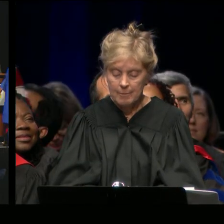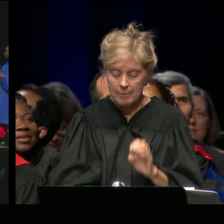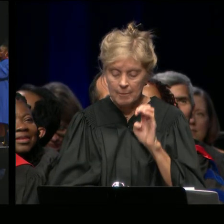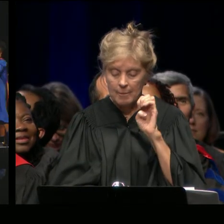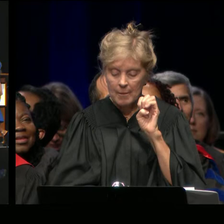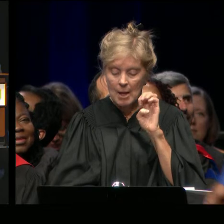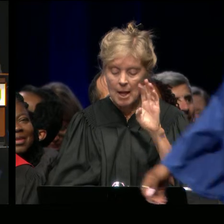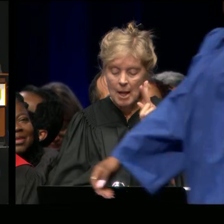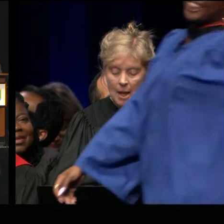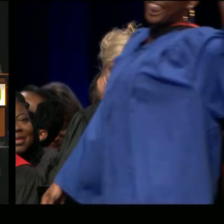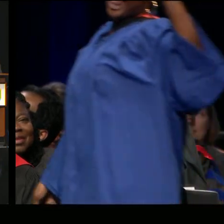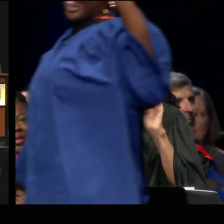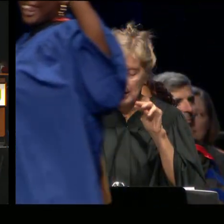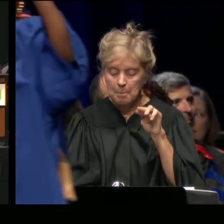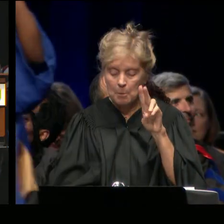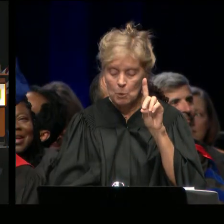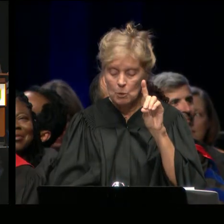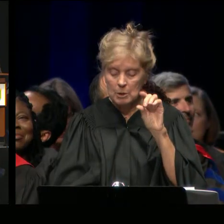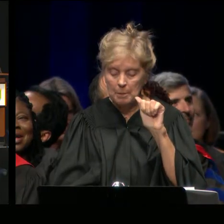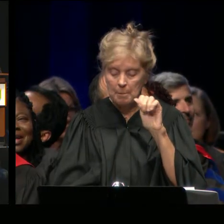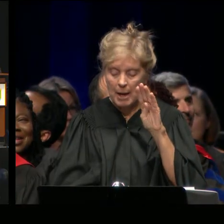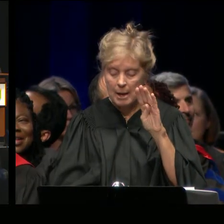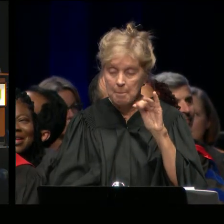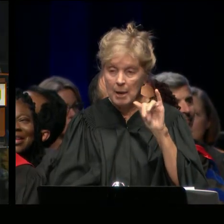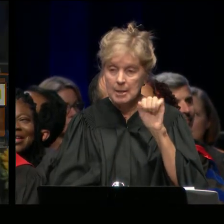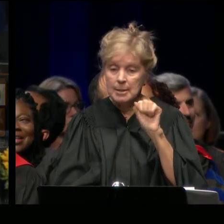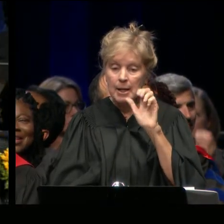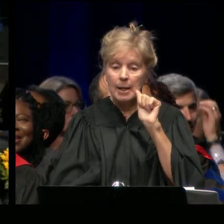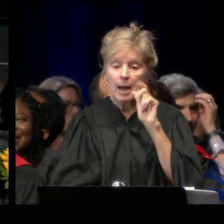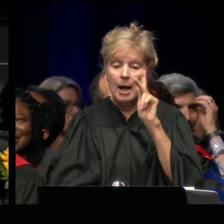Ekemudeme Abbasi Akpan.